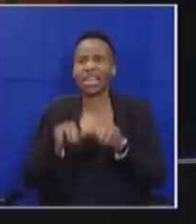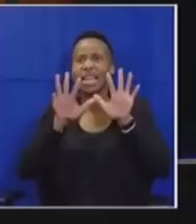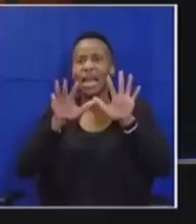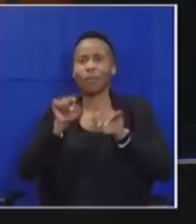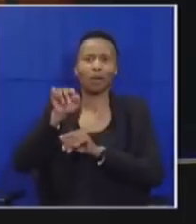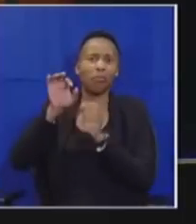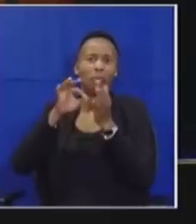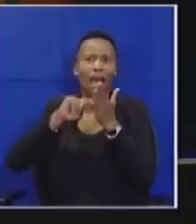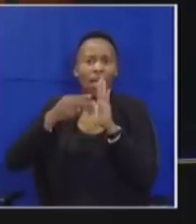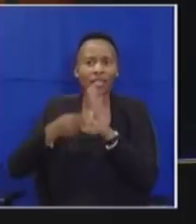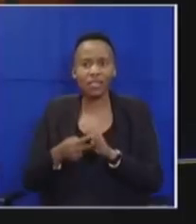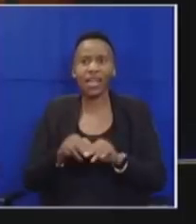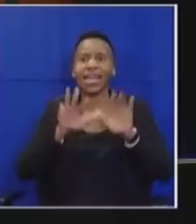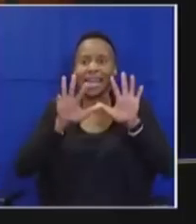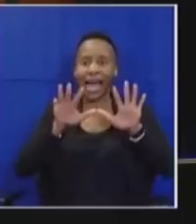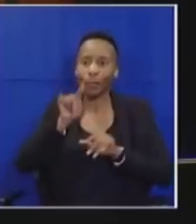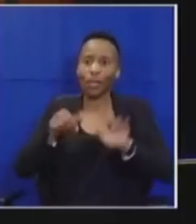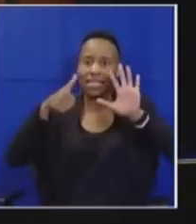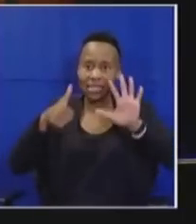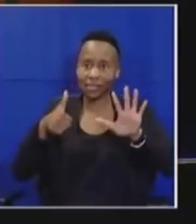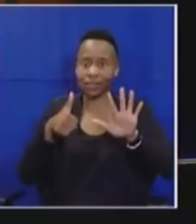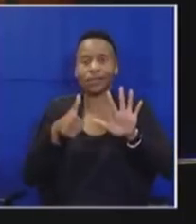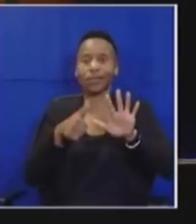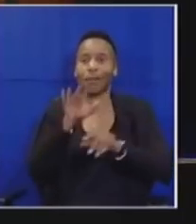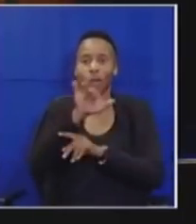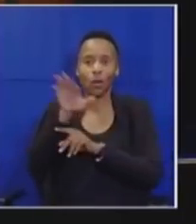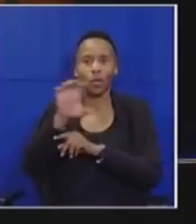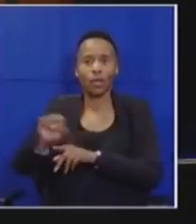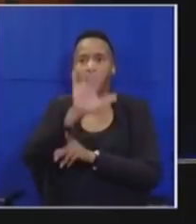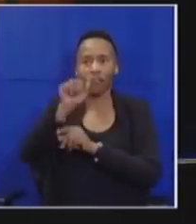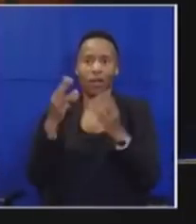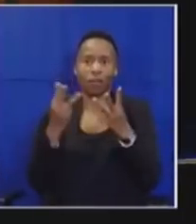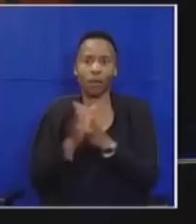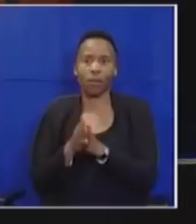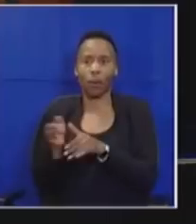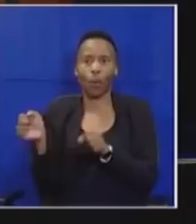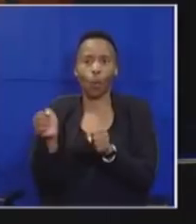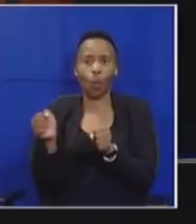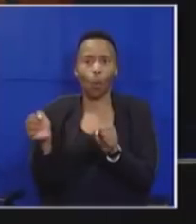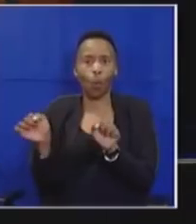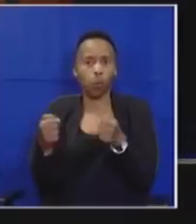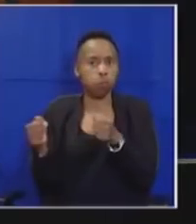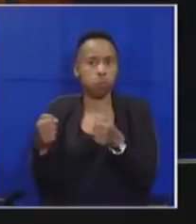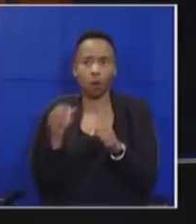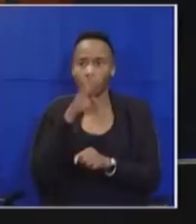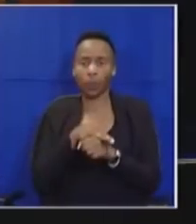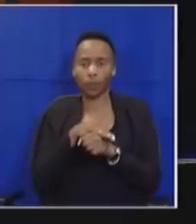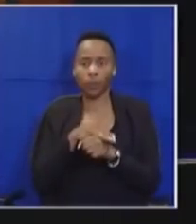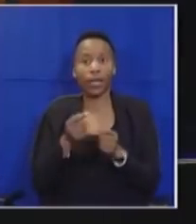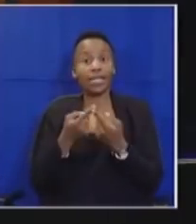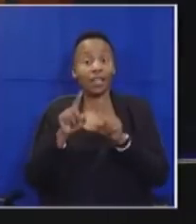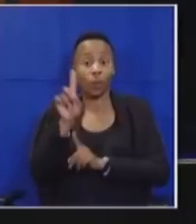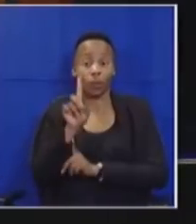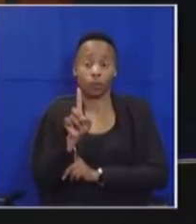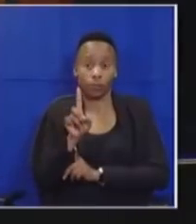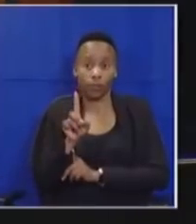today, 9.6 million South Africans are unemployed. Here's my challenge to you, Mr. President. Here's the difference. When we talk